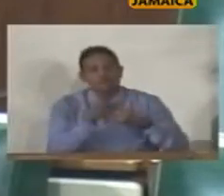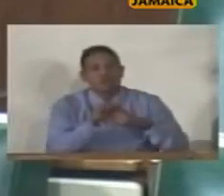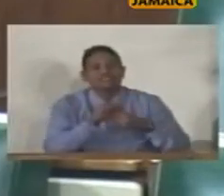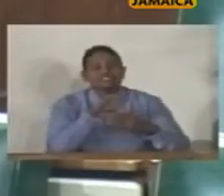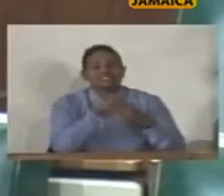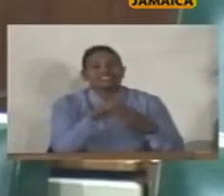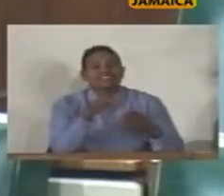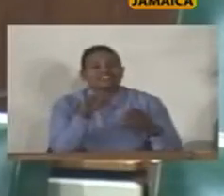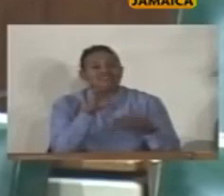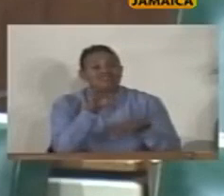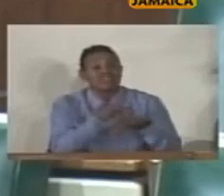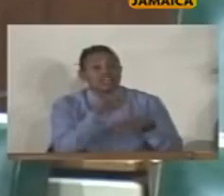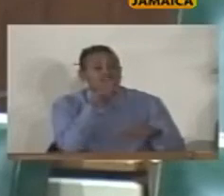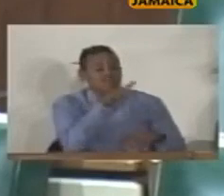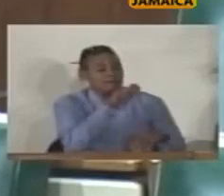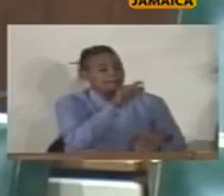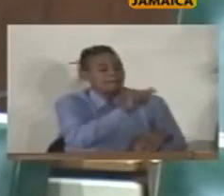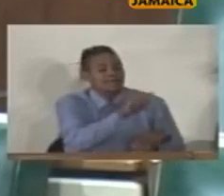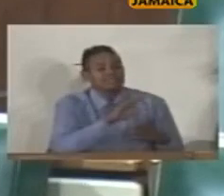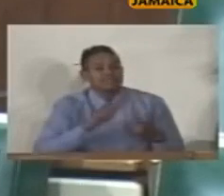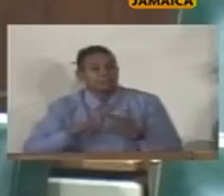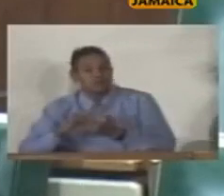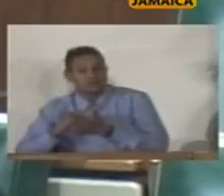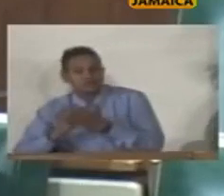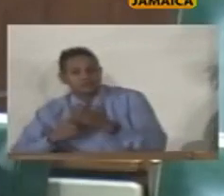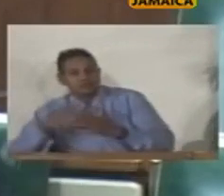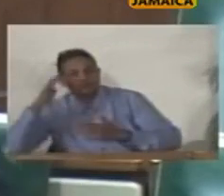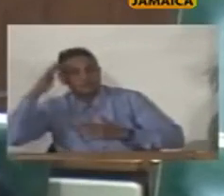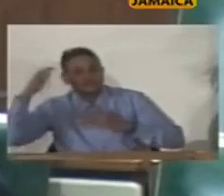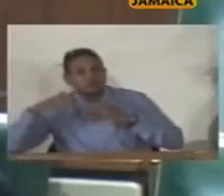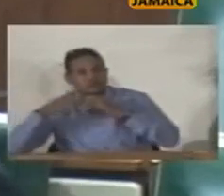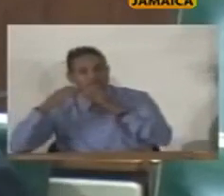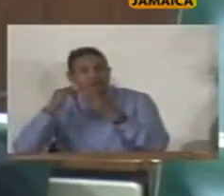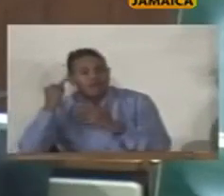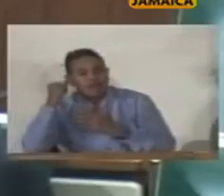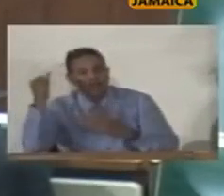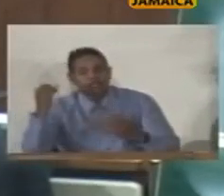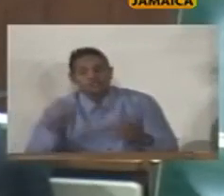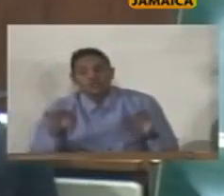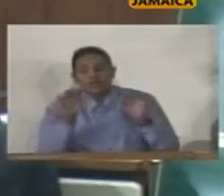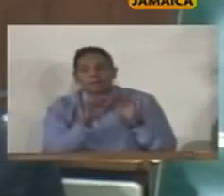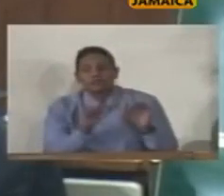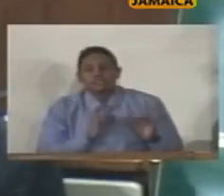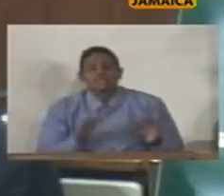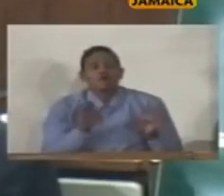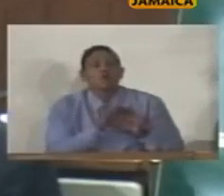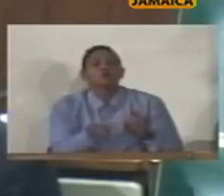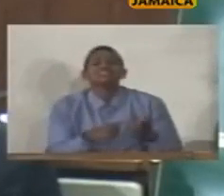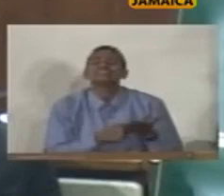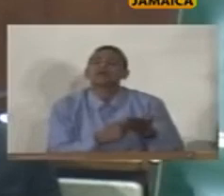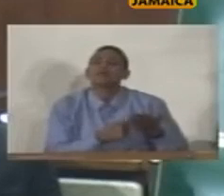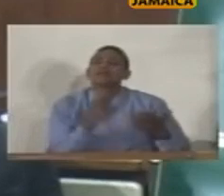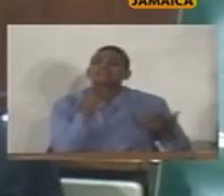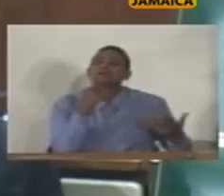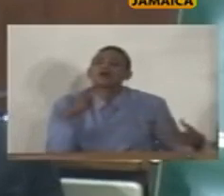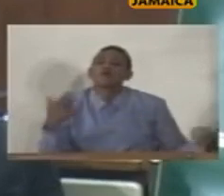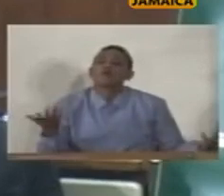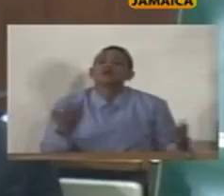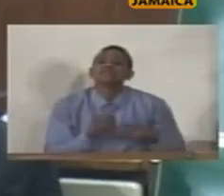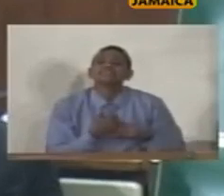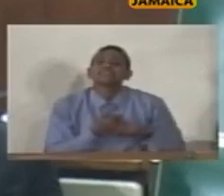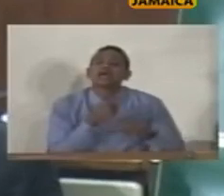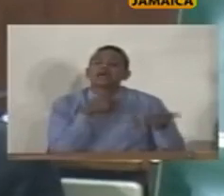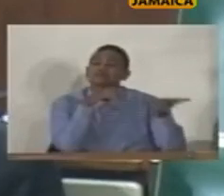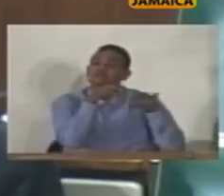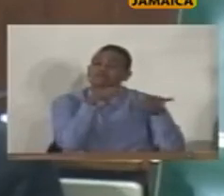and designs. And so, Mr. Speaker, it's important, as I close this debate, that I point